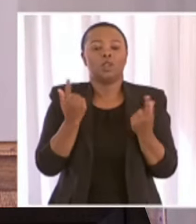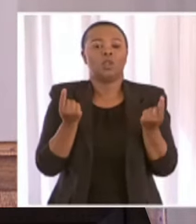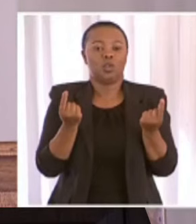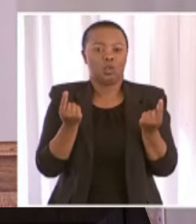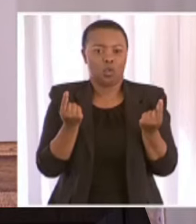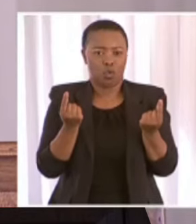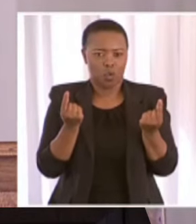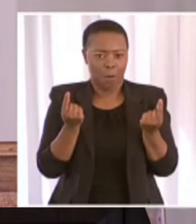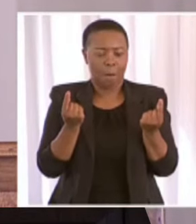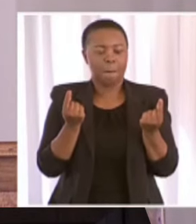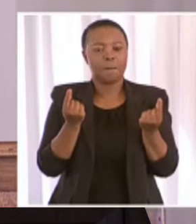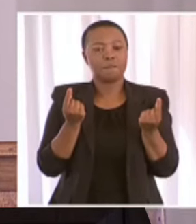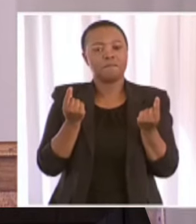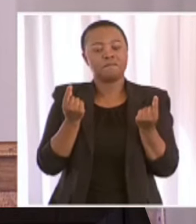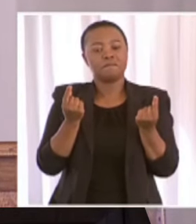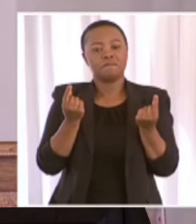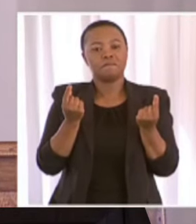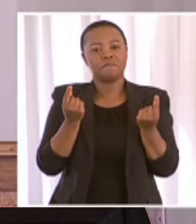pay my respect